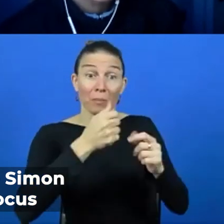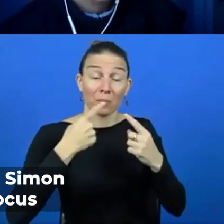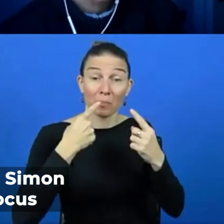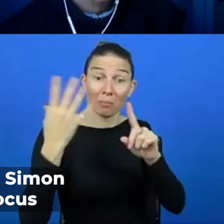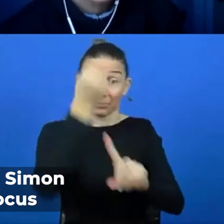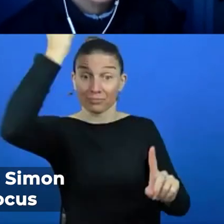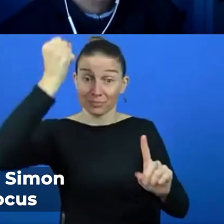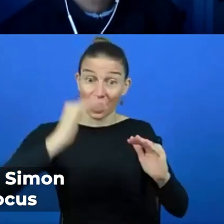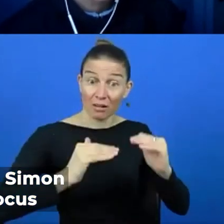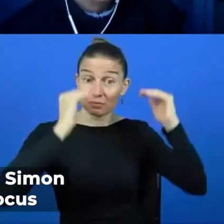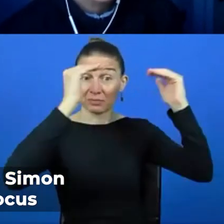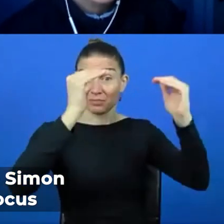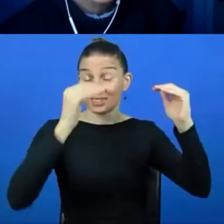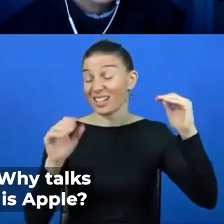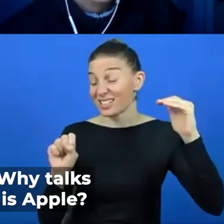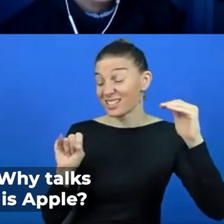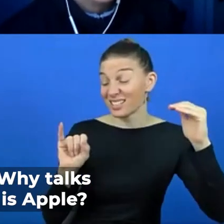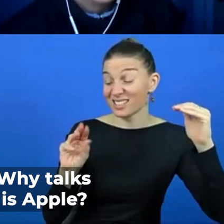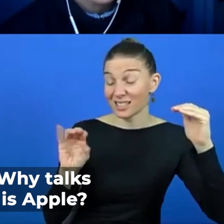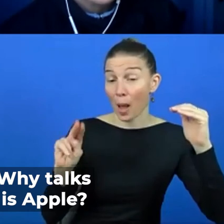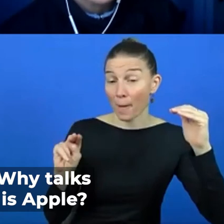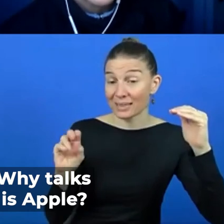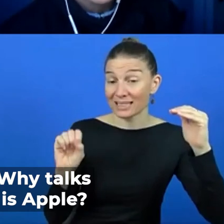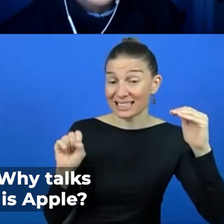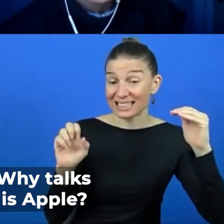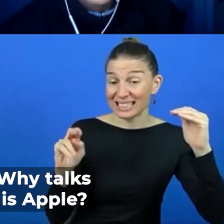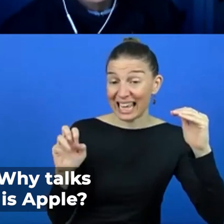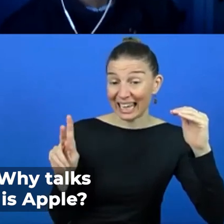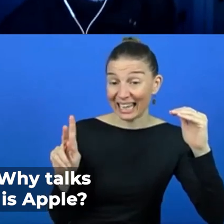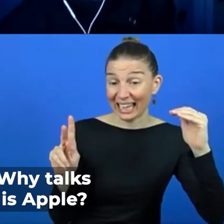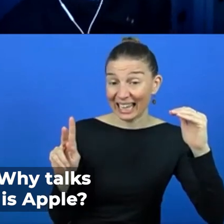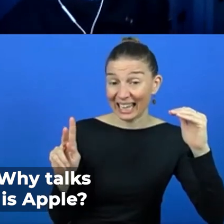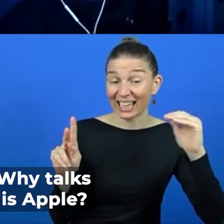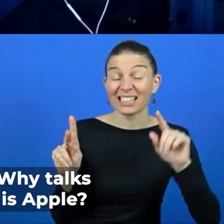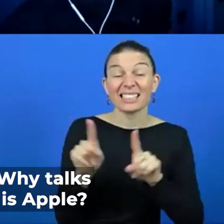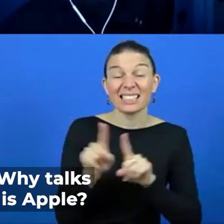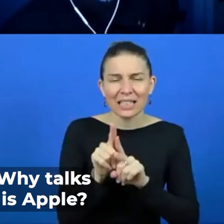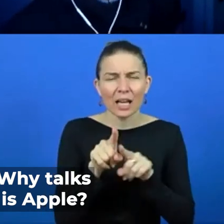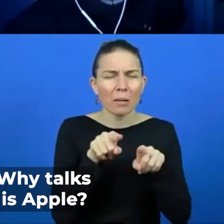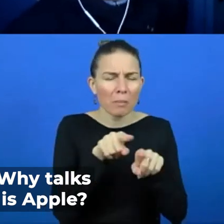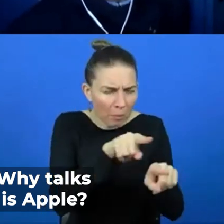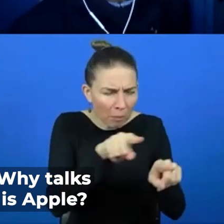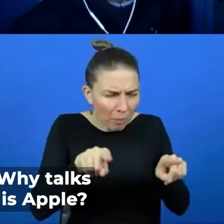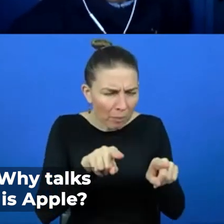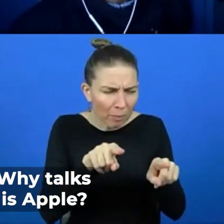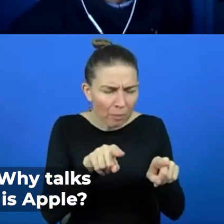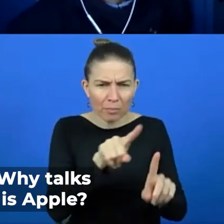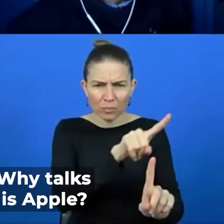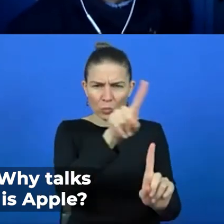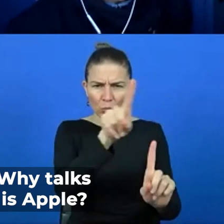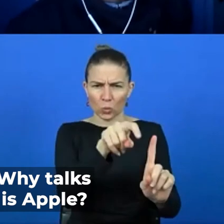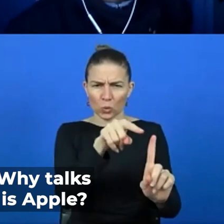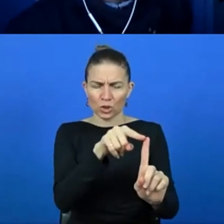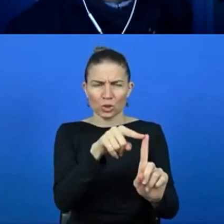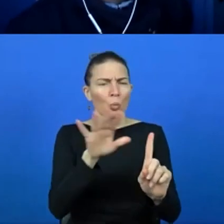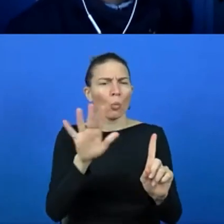Sinek, is they focus on the question why. Yeah. And why talks about belonging.